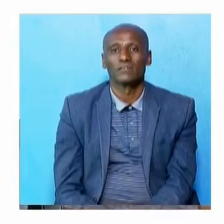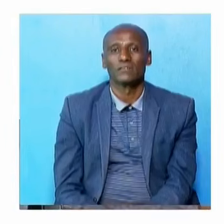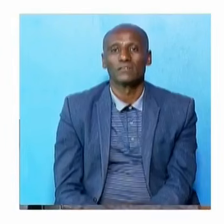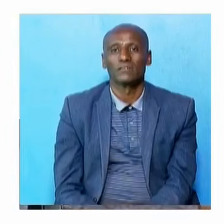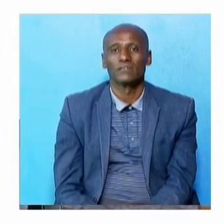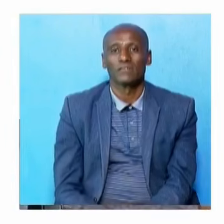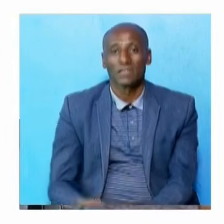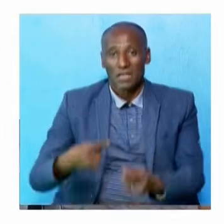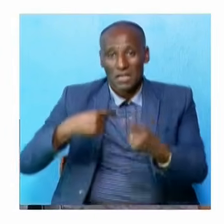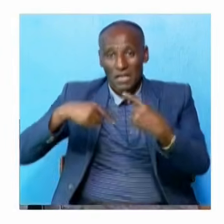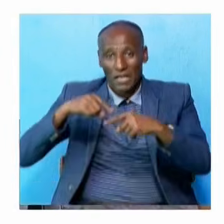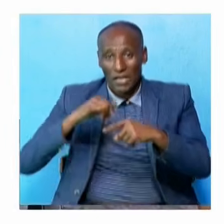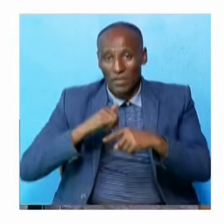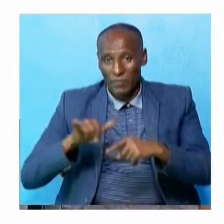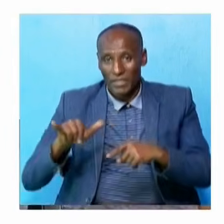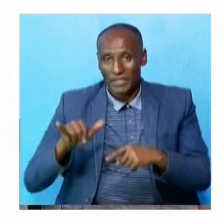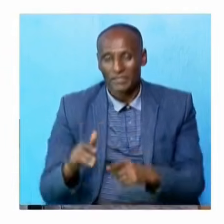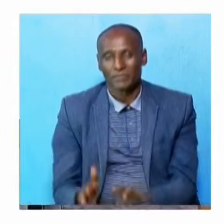coming